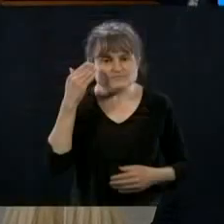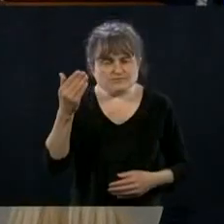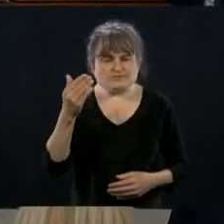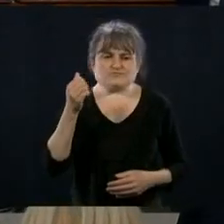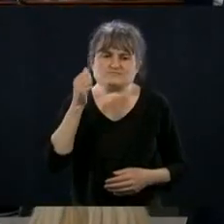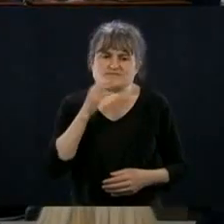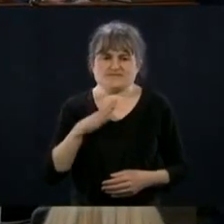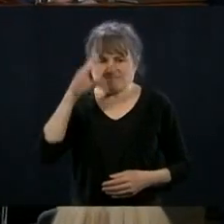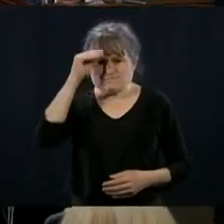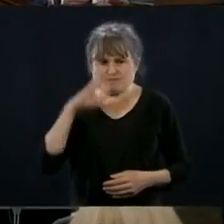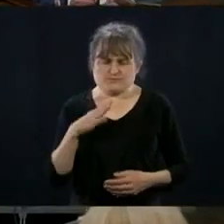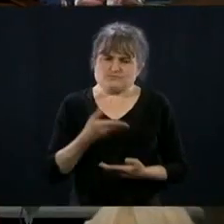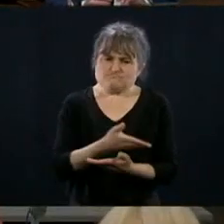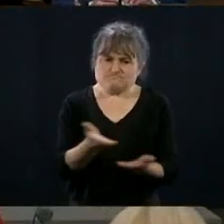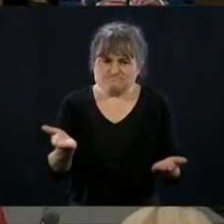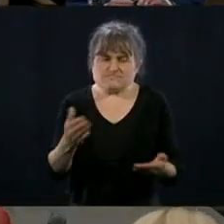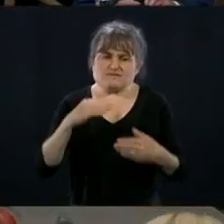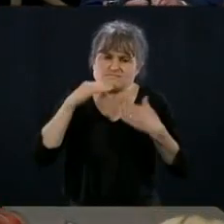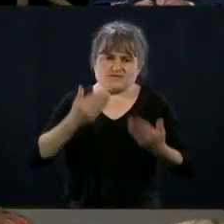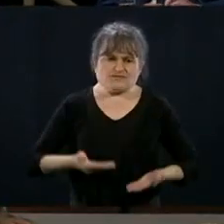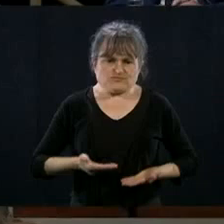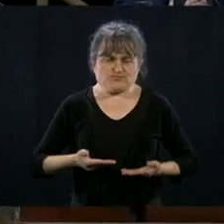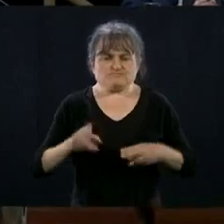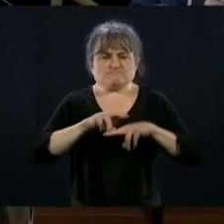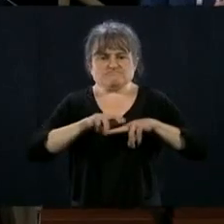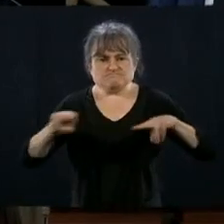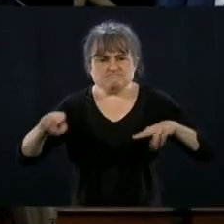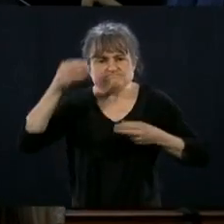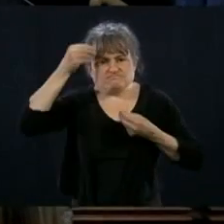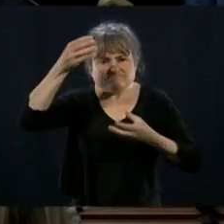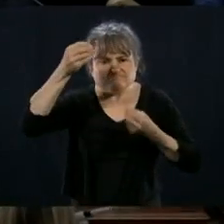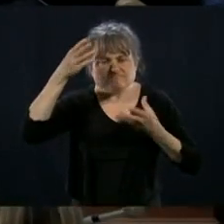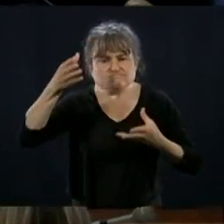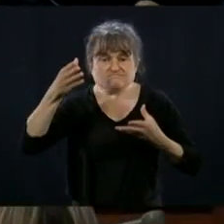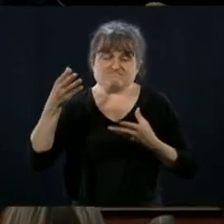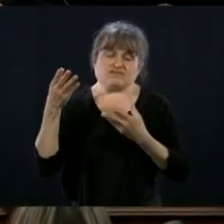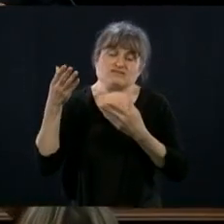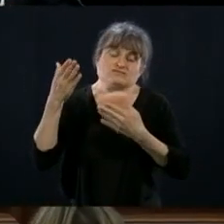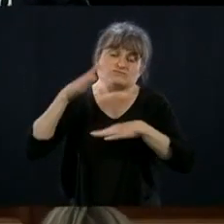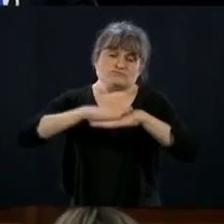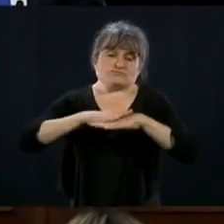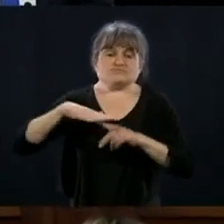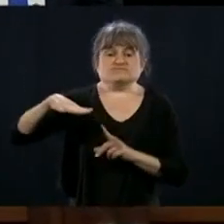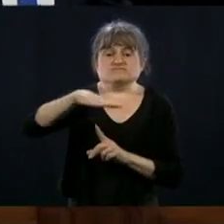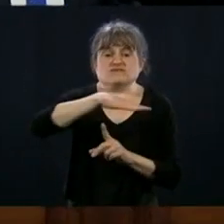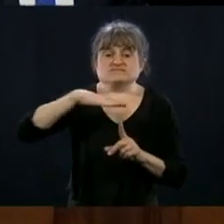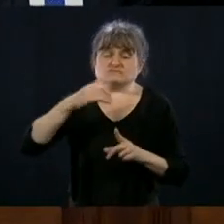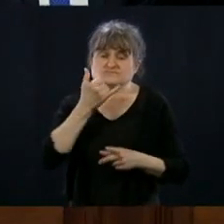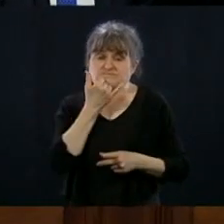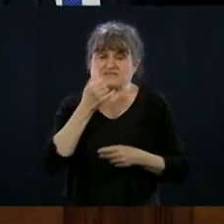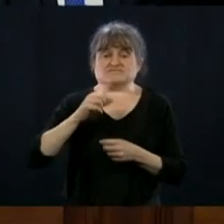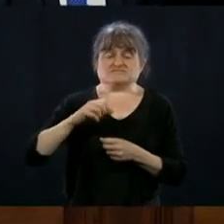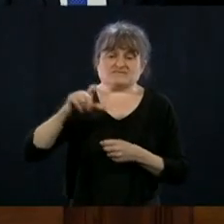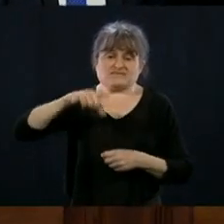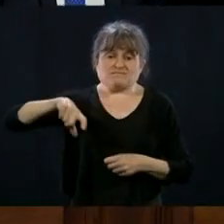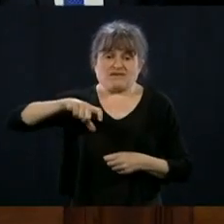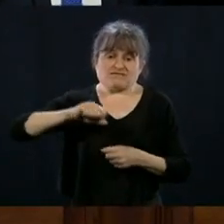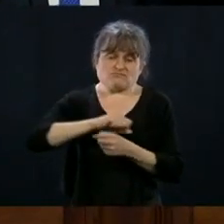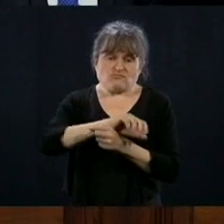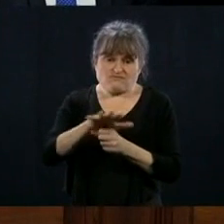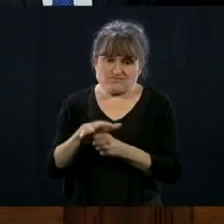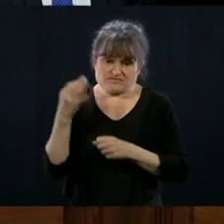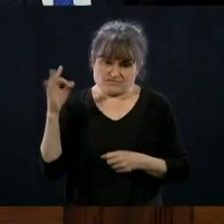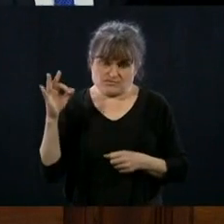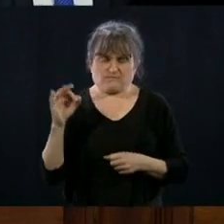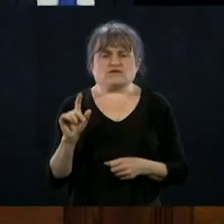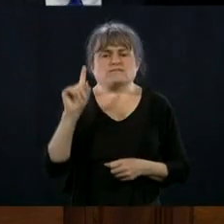So, ladies and gentlemen, dear colleagues, welcome to this press conference to go over the situation in Quebec about COVID-19. The Premier